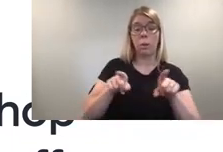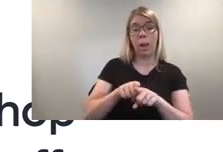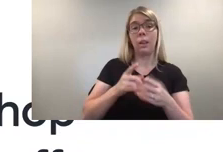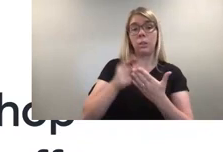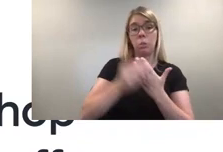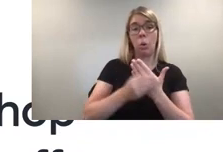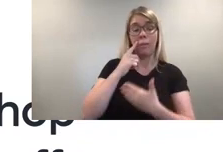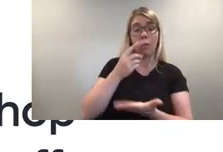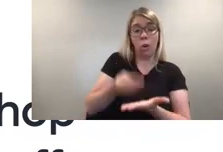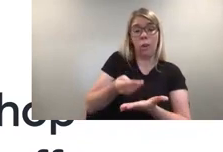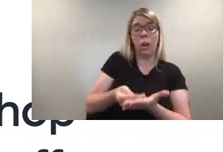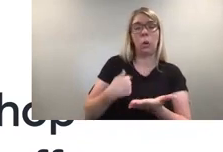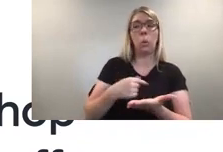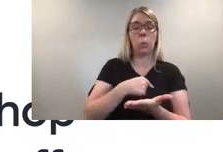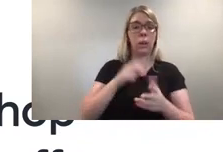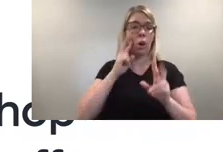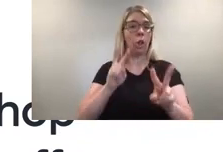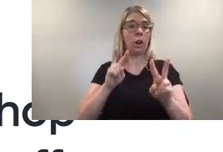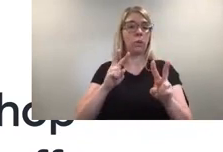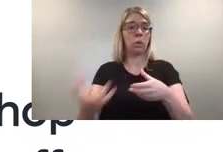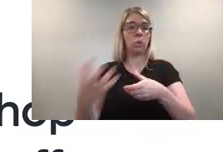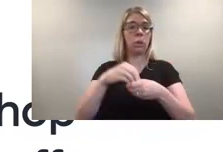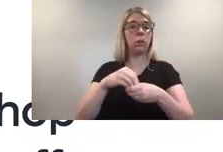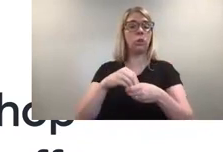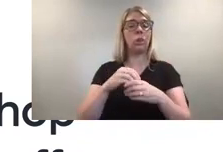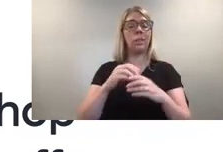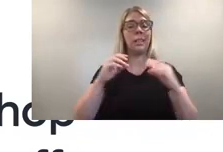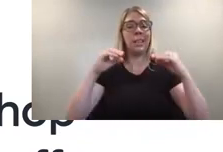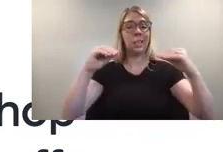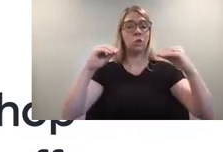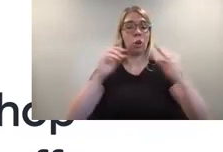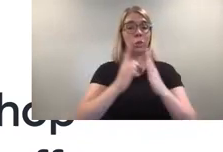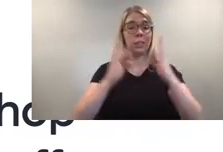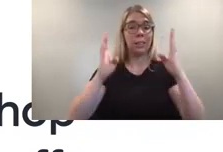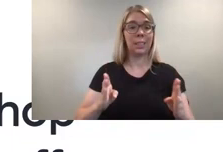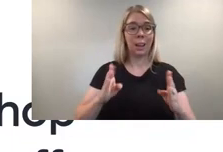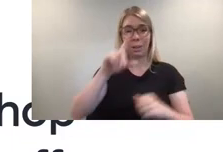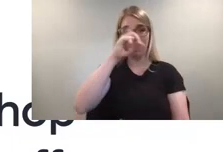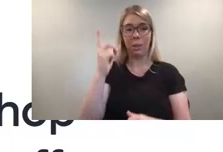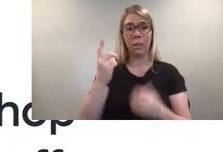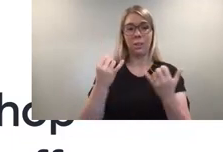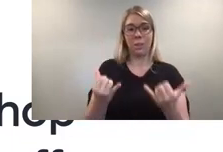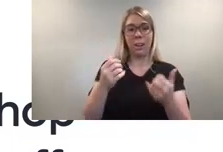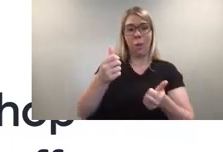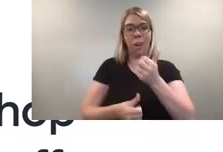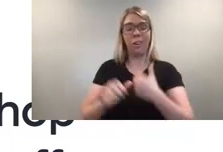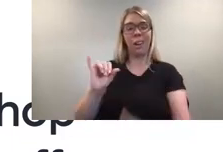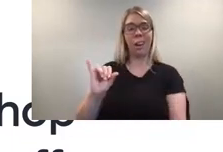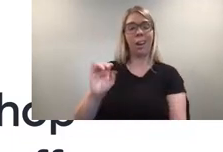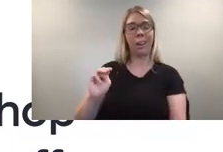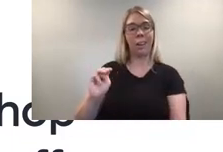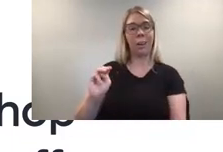forward to including instructional designers and other educators. Because it's the Institute of Museum and Library Services, that's why